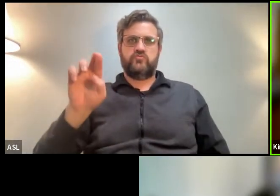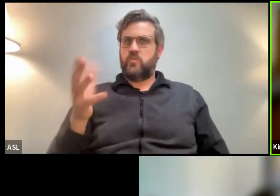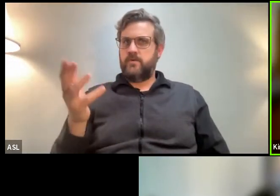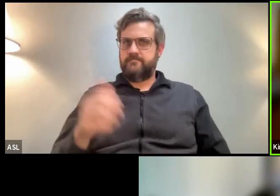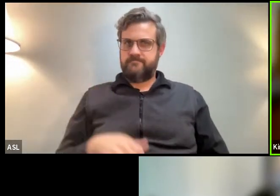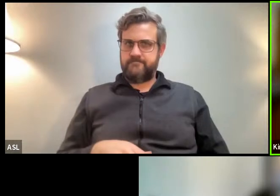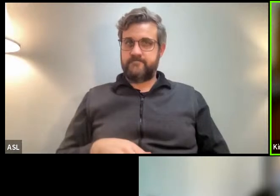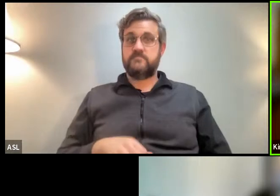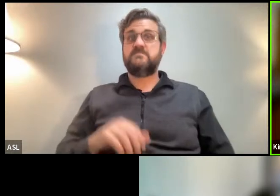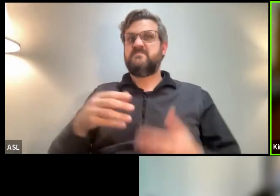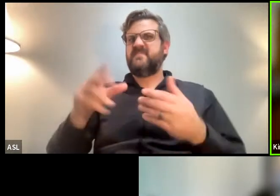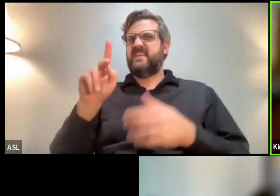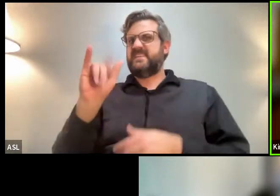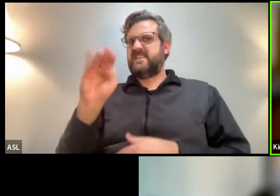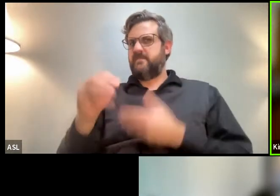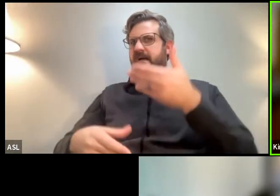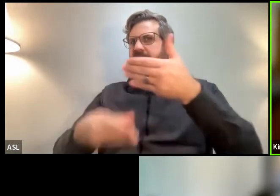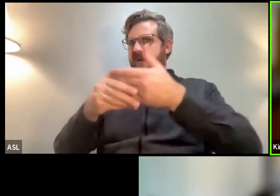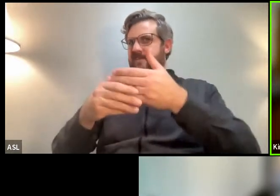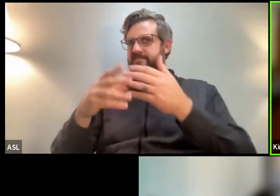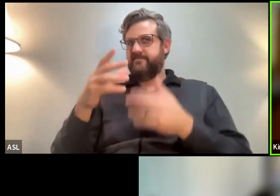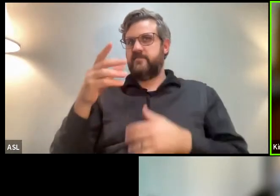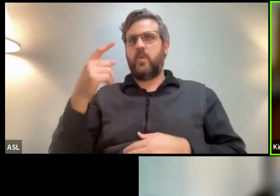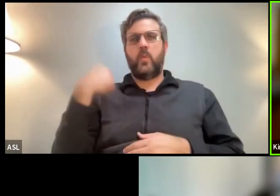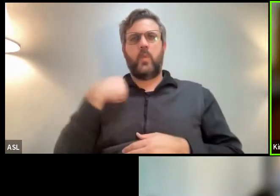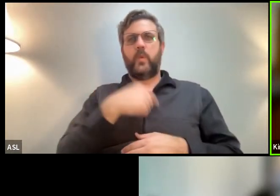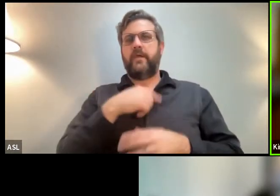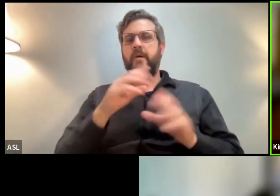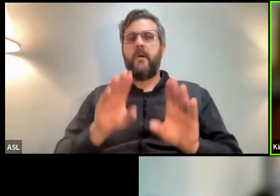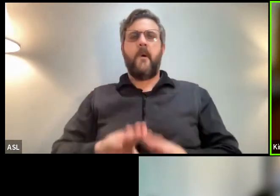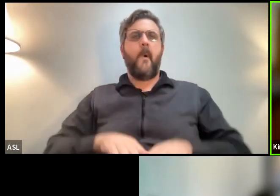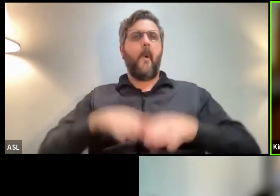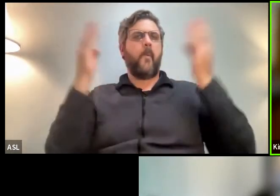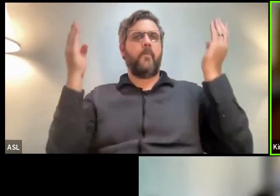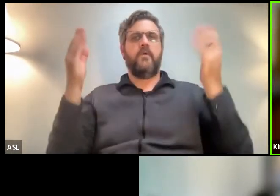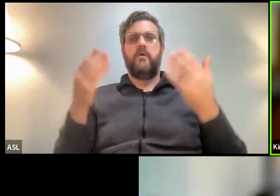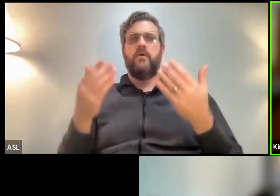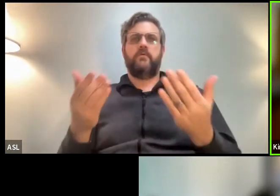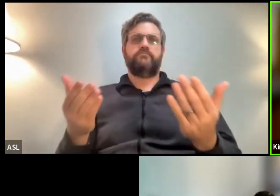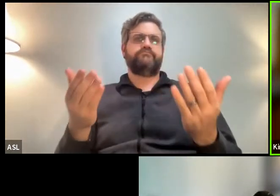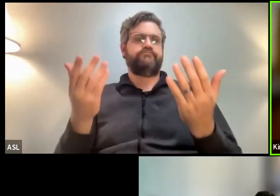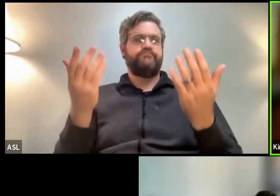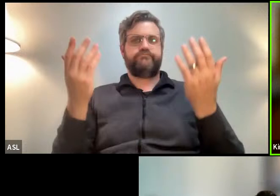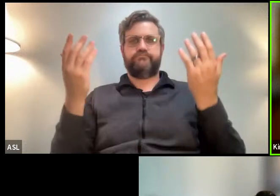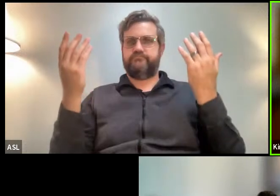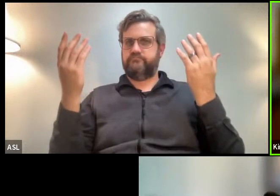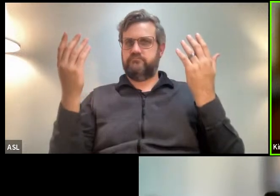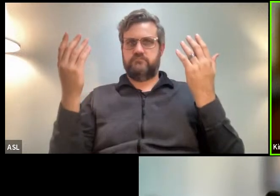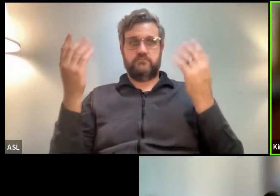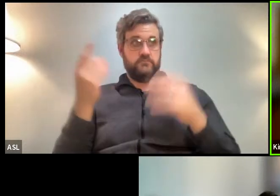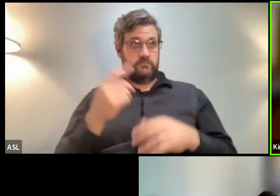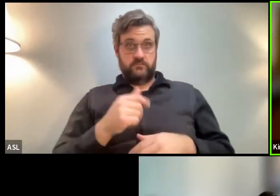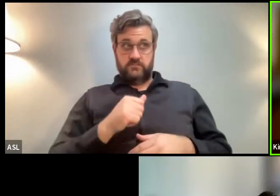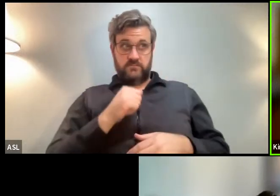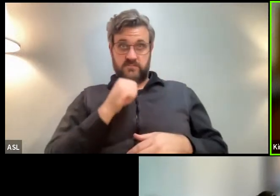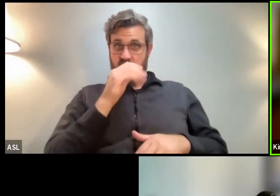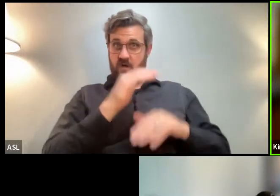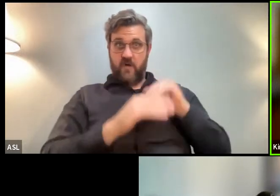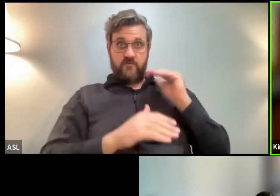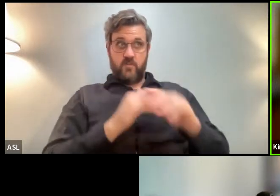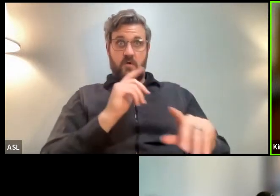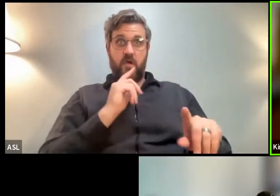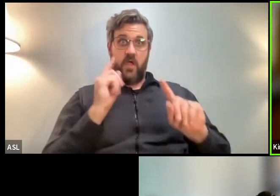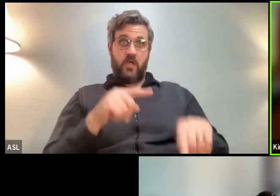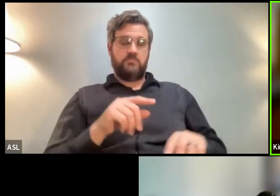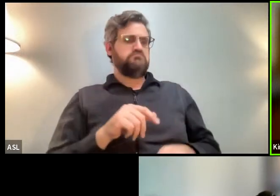I'd also add to that is that we're very open about if these are things that are not comfortable answering, it's okay not to answer.